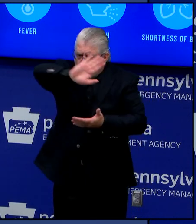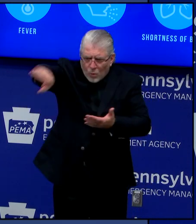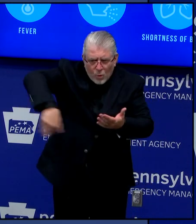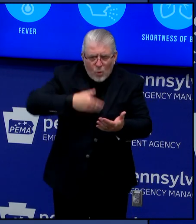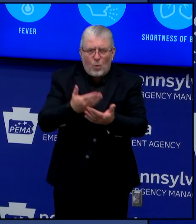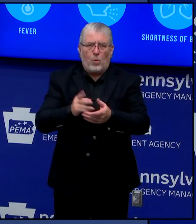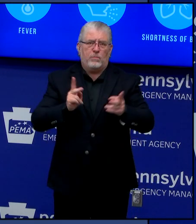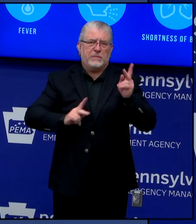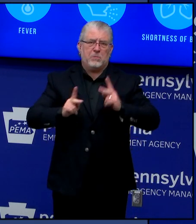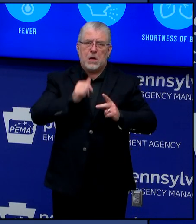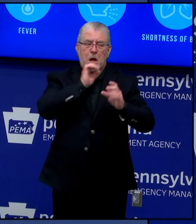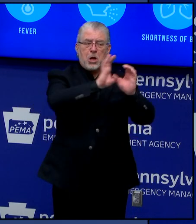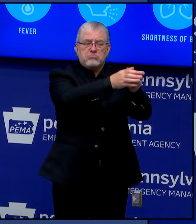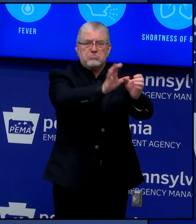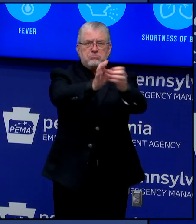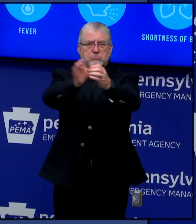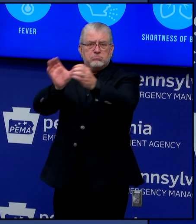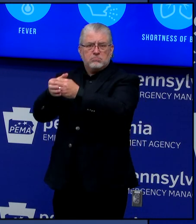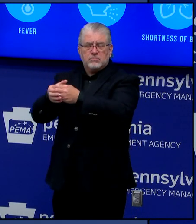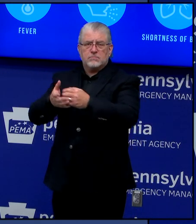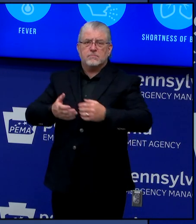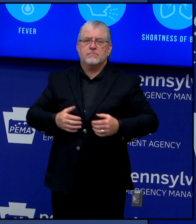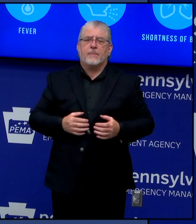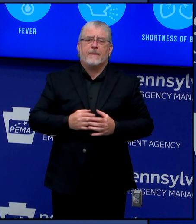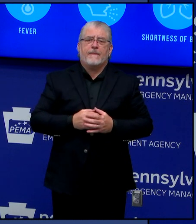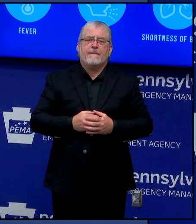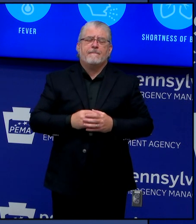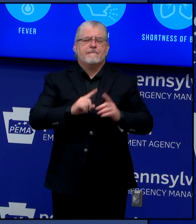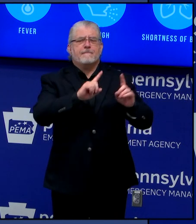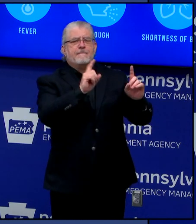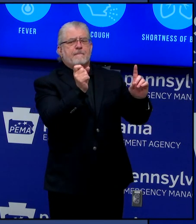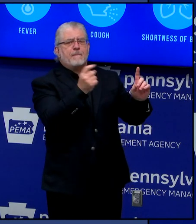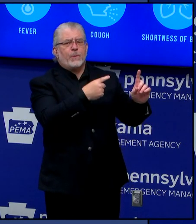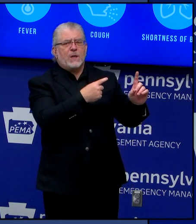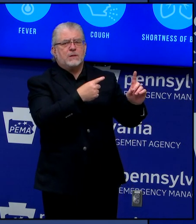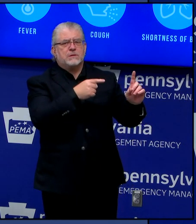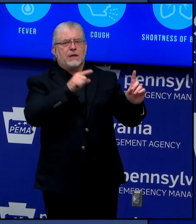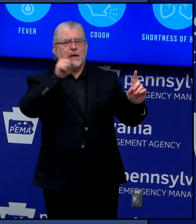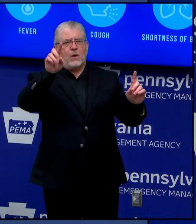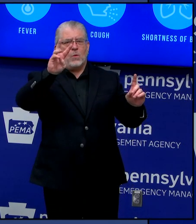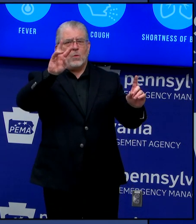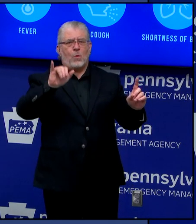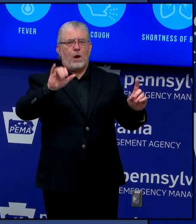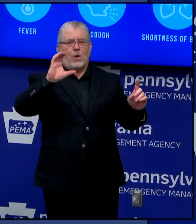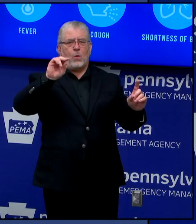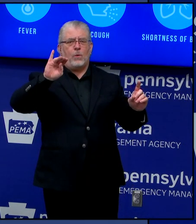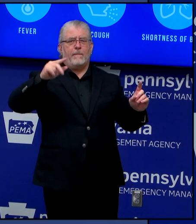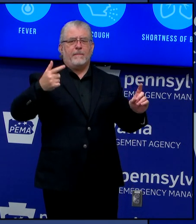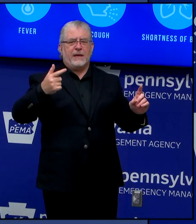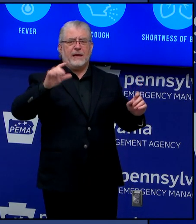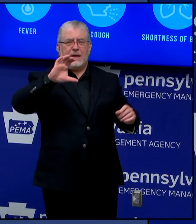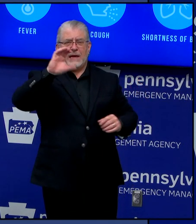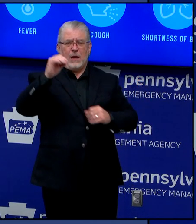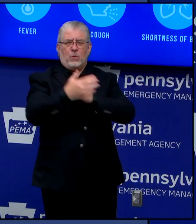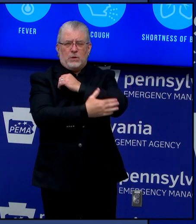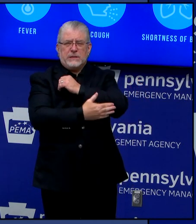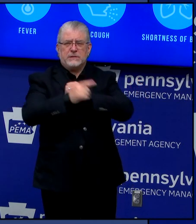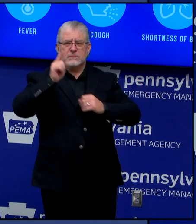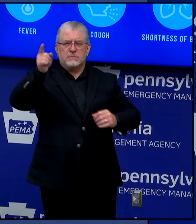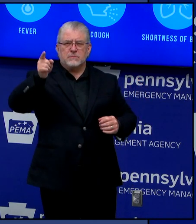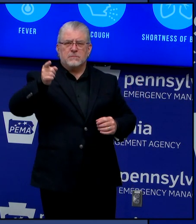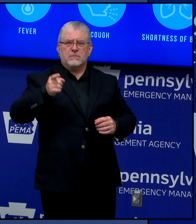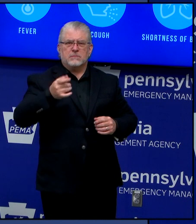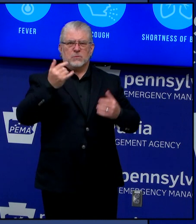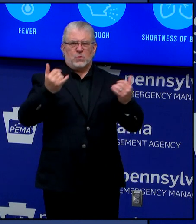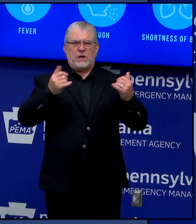Scranton Times-Tribune, citizens in Wyoming County today protested their ongoing red phase status. They point out they've had only